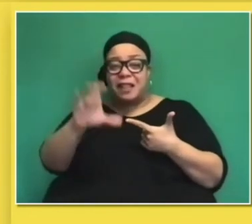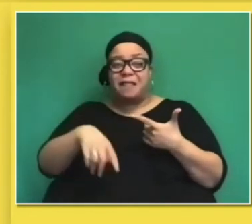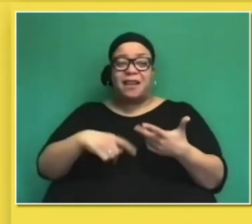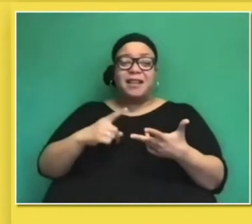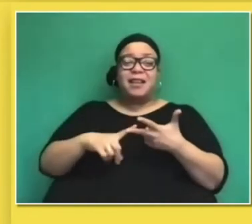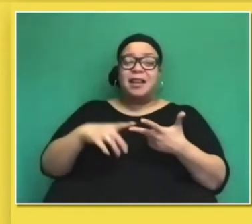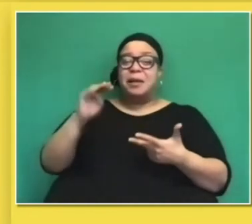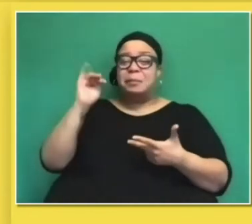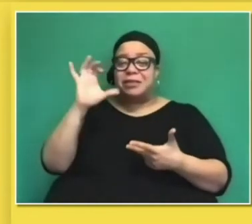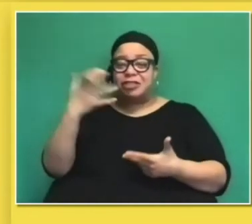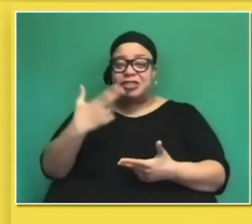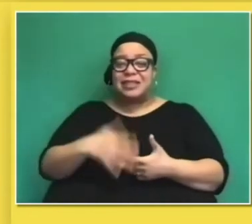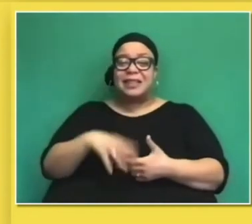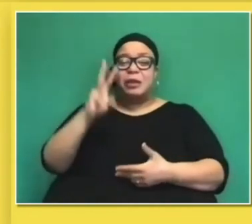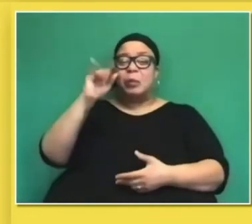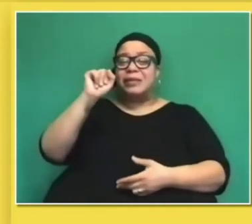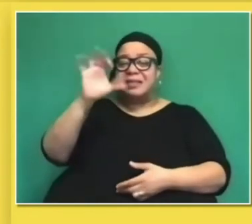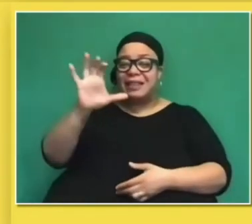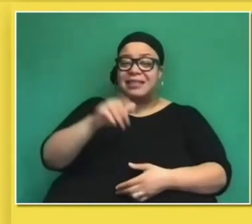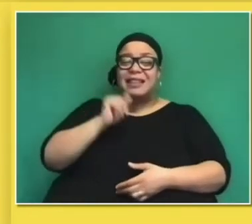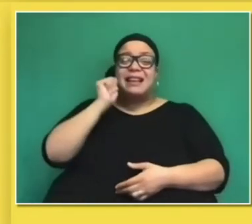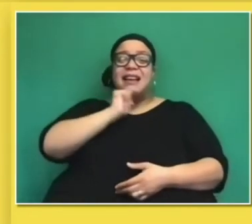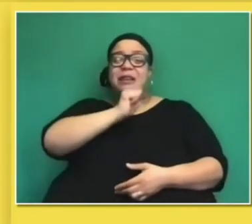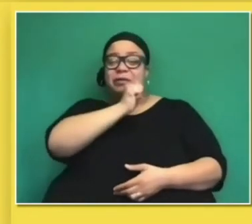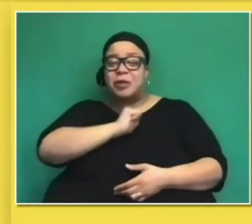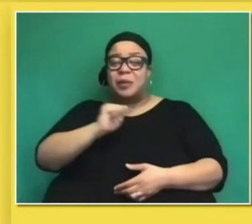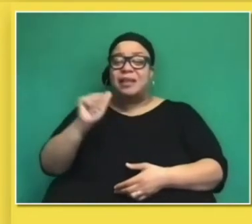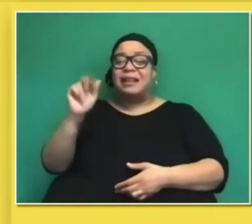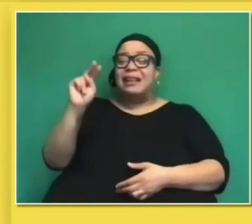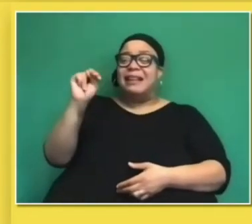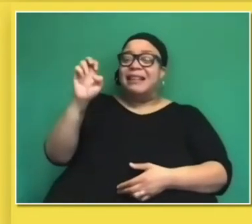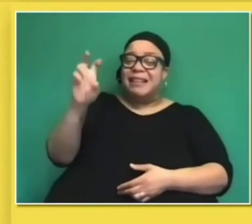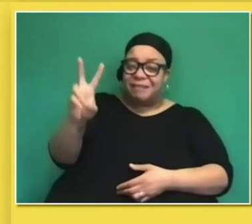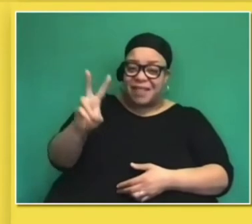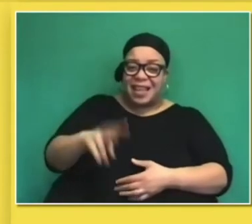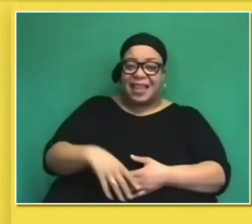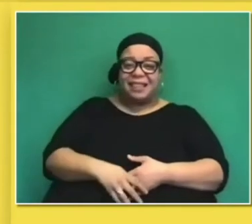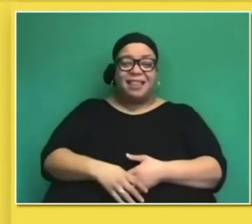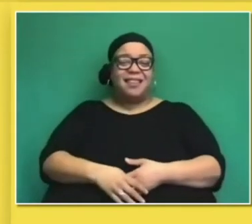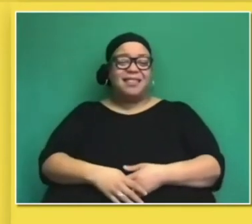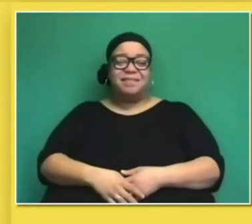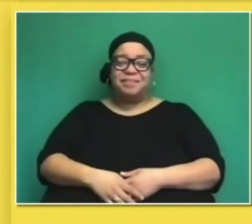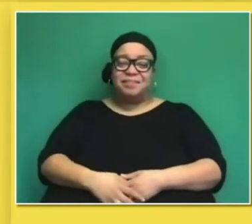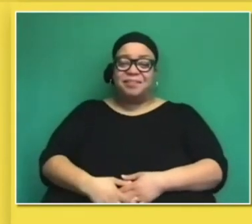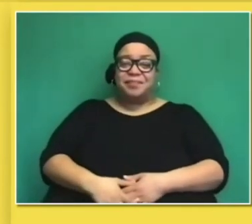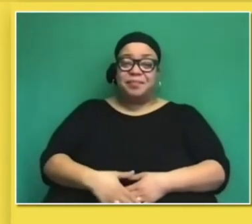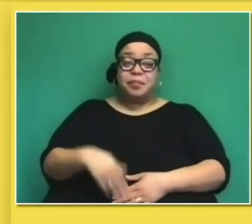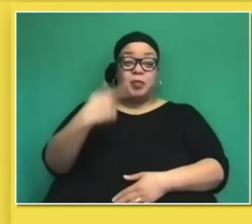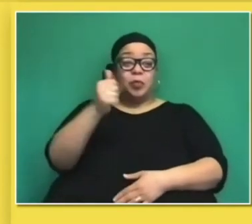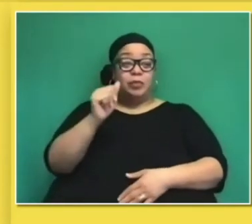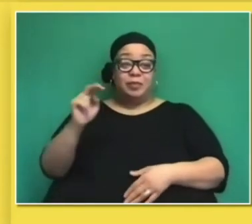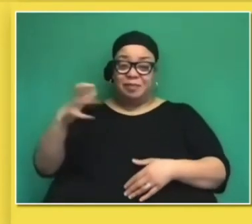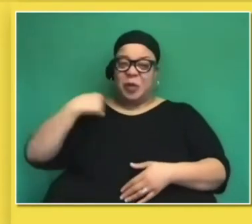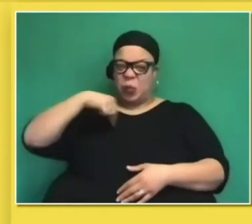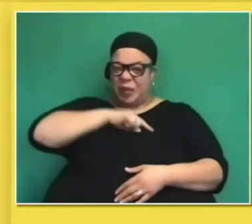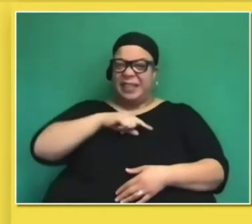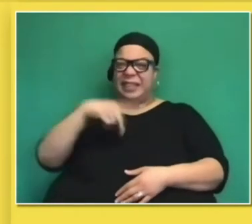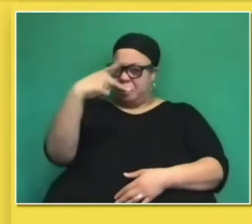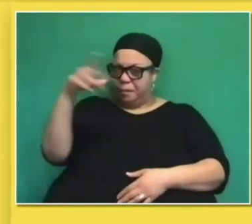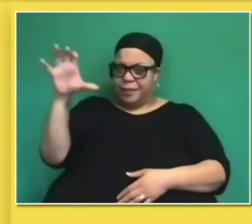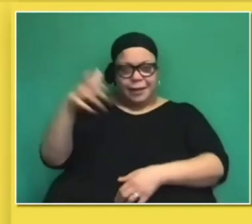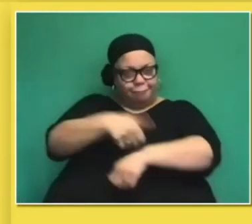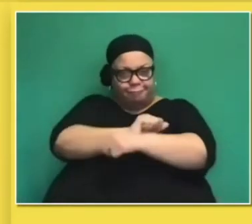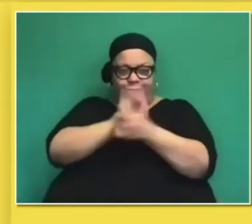work. And we did this. We didn't even have our mass Poor People's Assembly moral march on Washington yet. It's going to